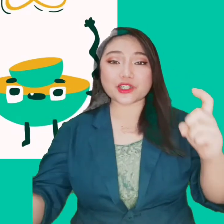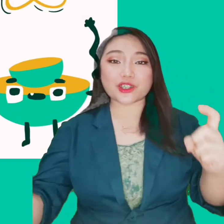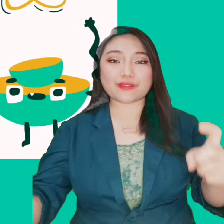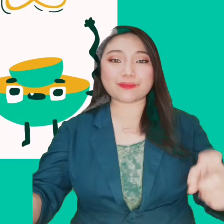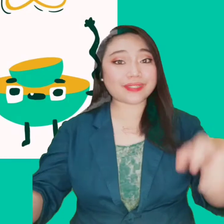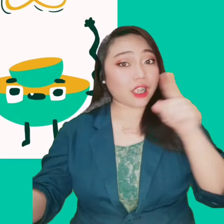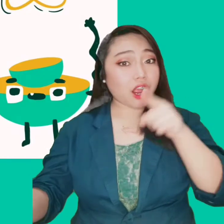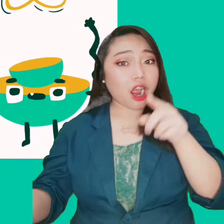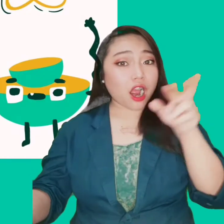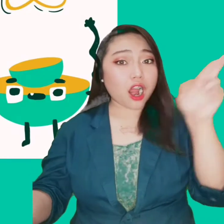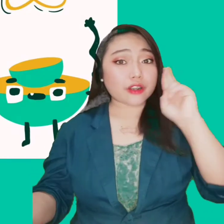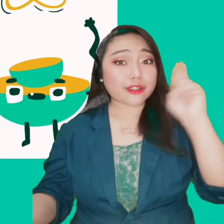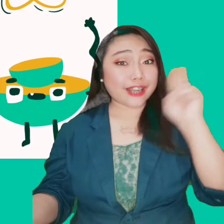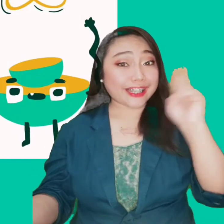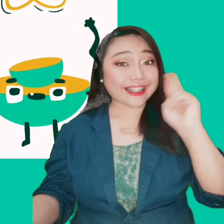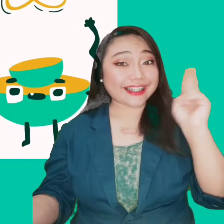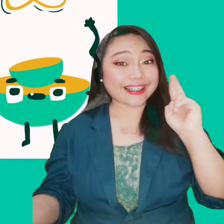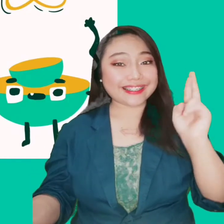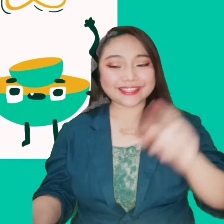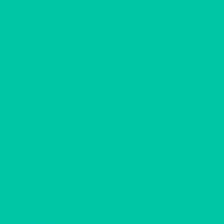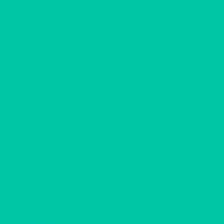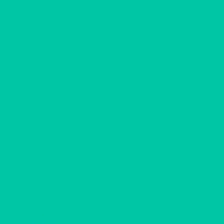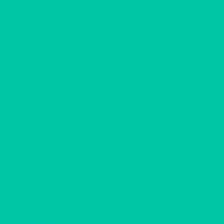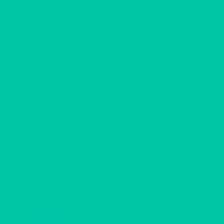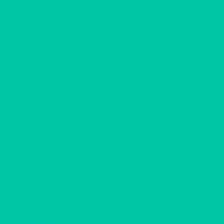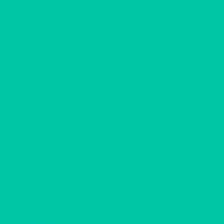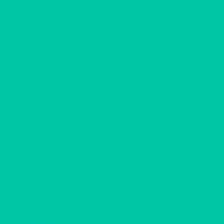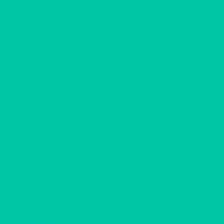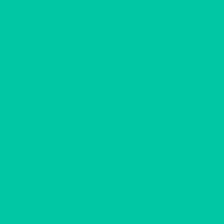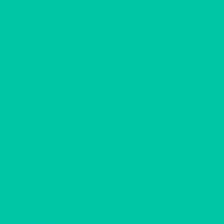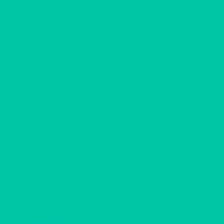of acceleration. Are you ready?